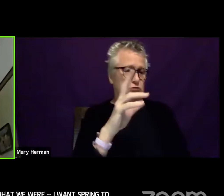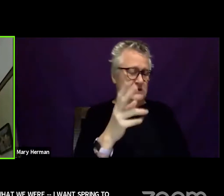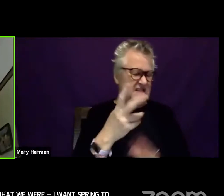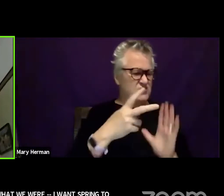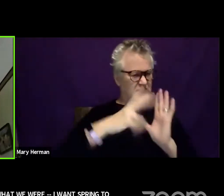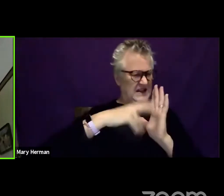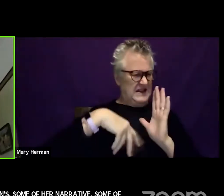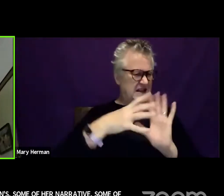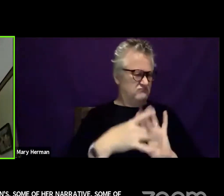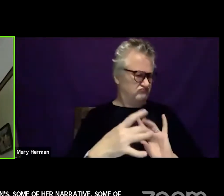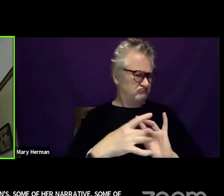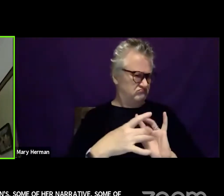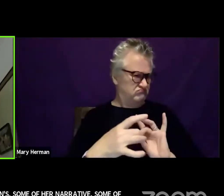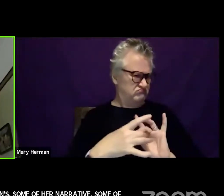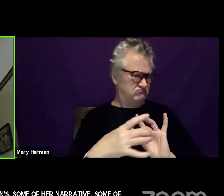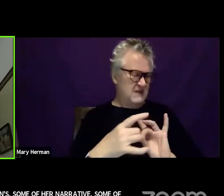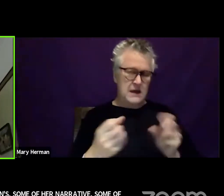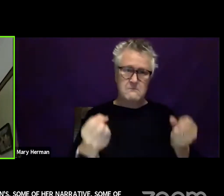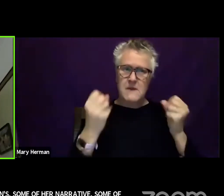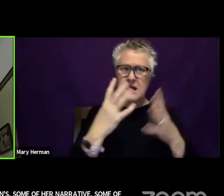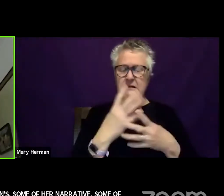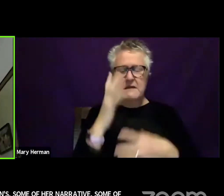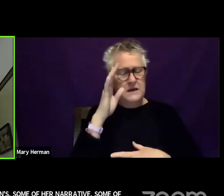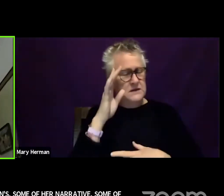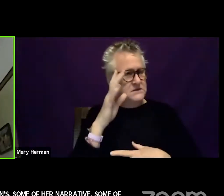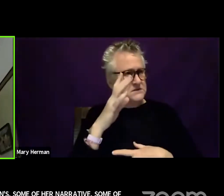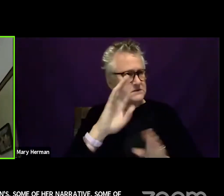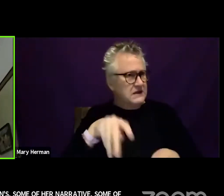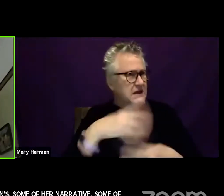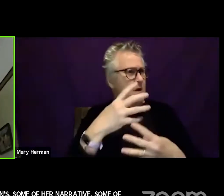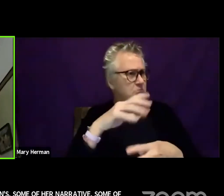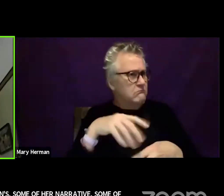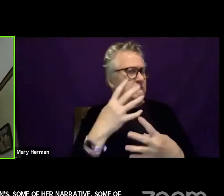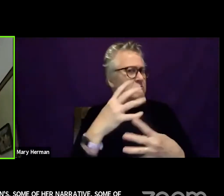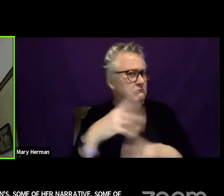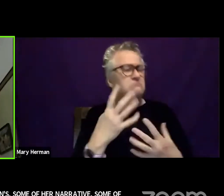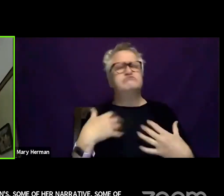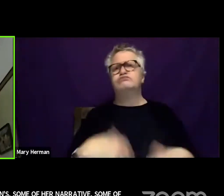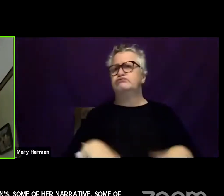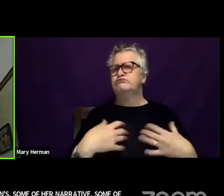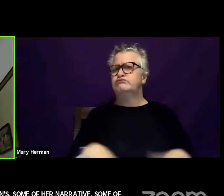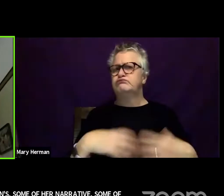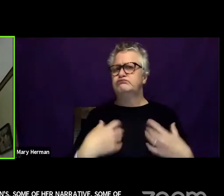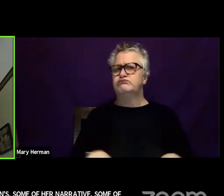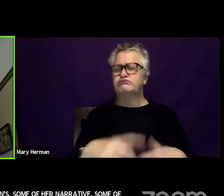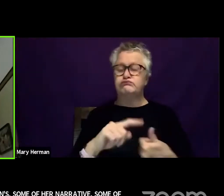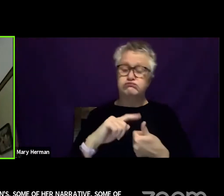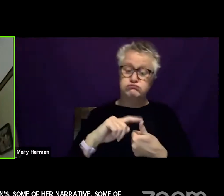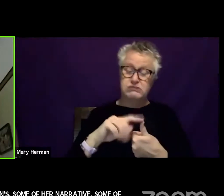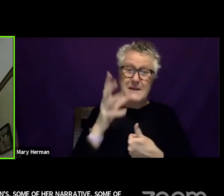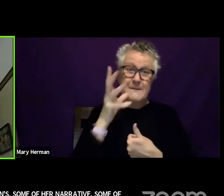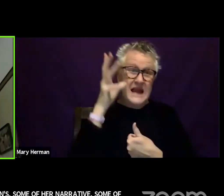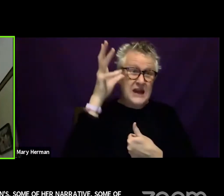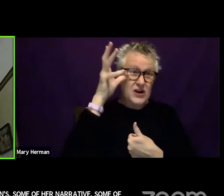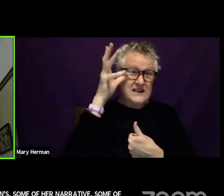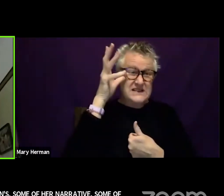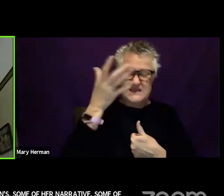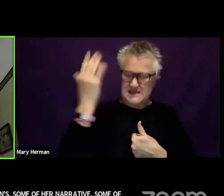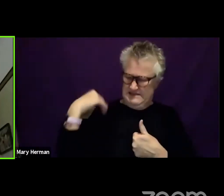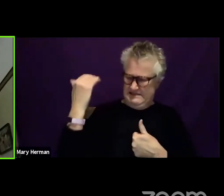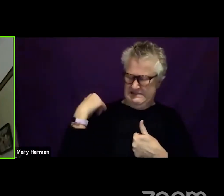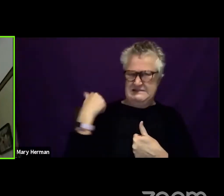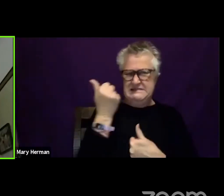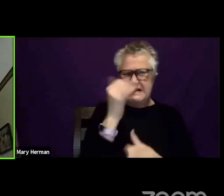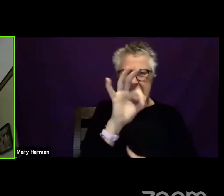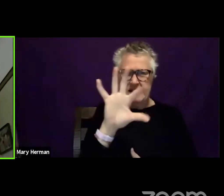there about, parents who in the early 1950s, when there was polio, a lot